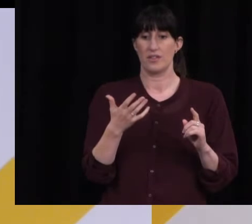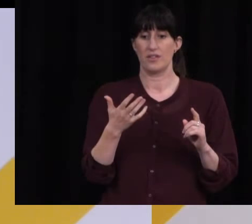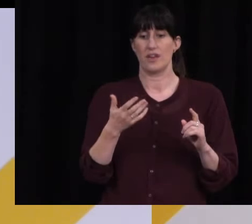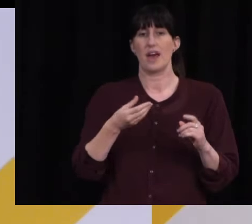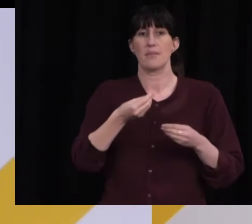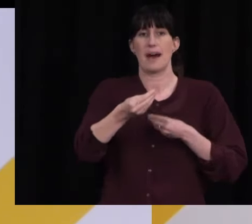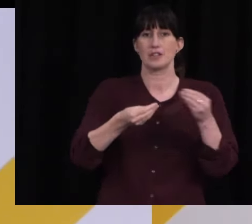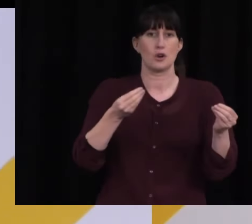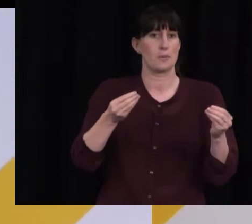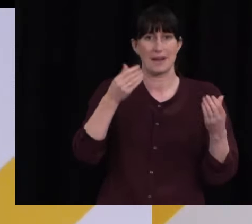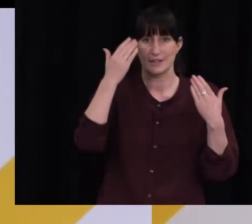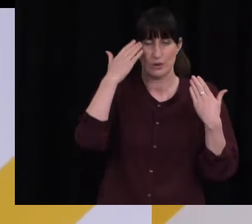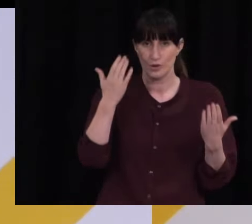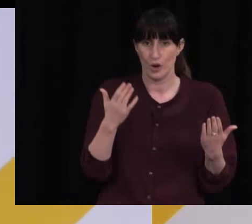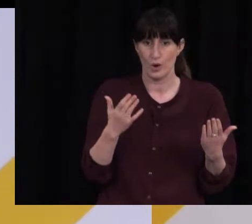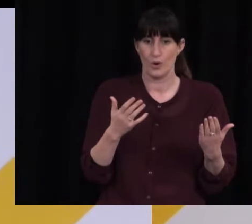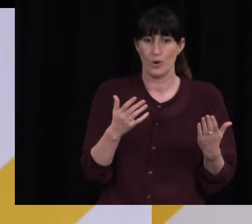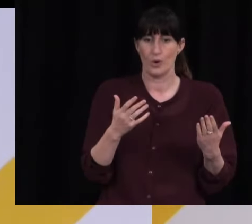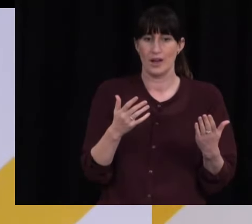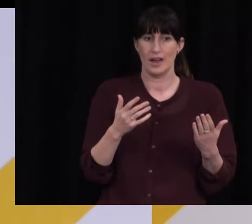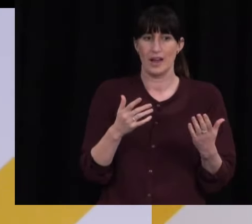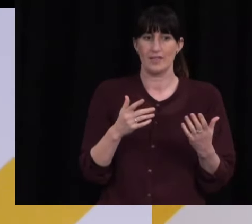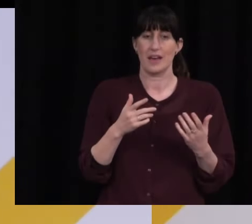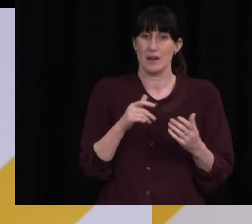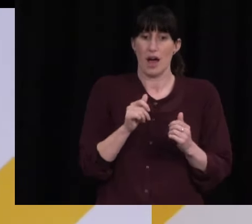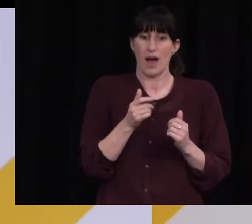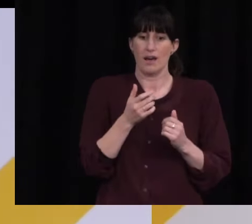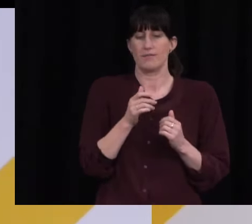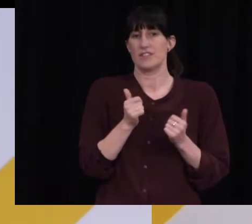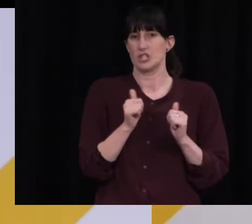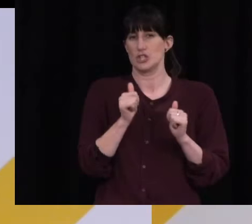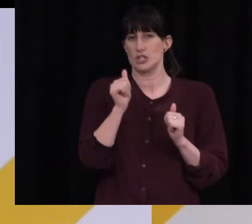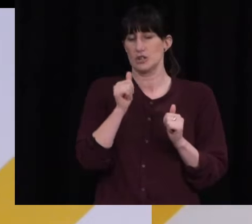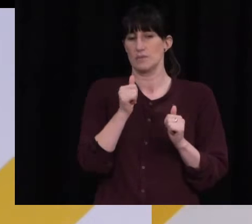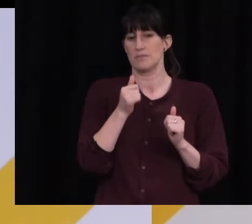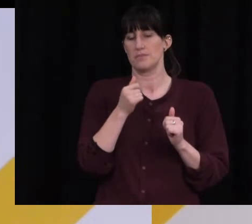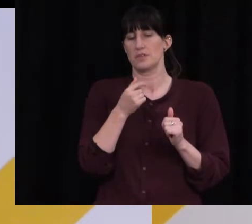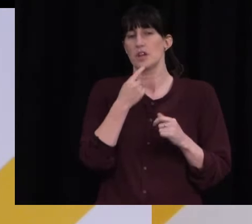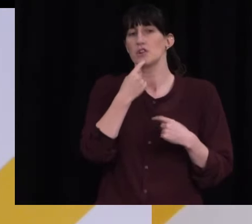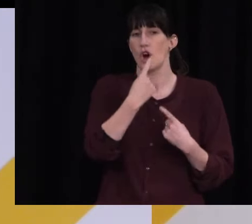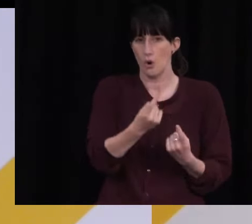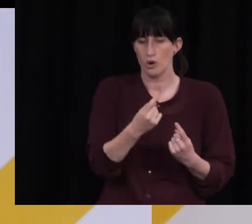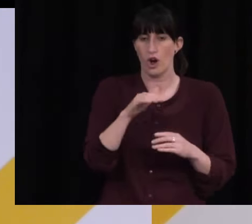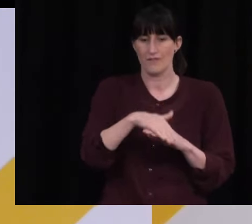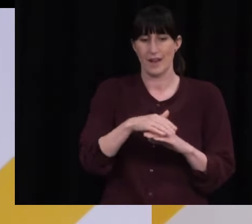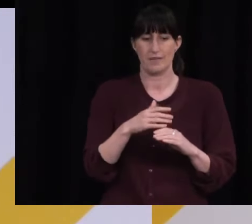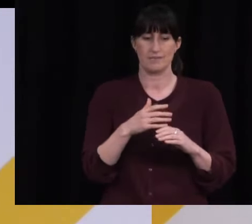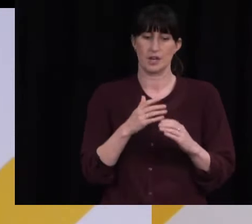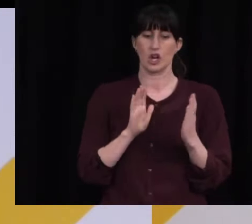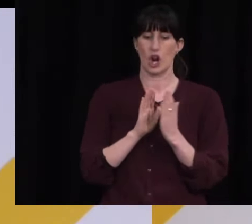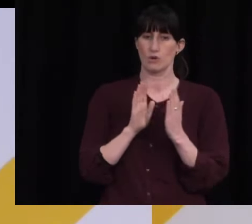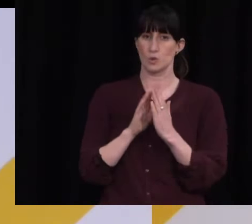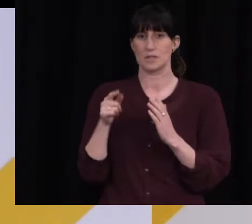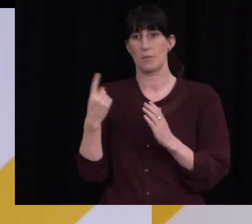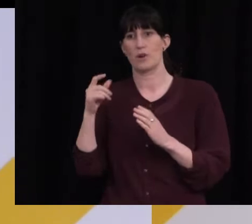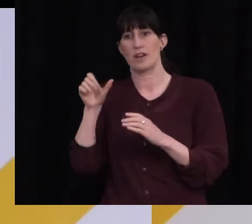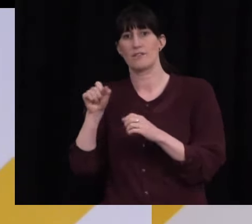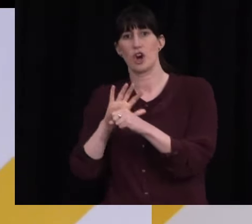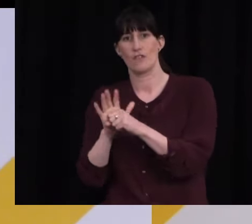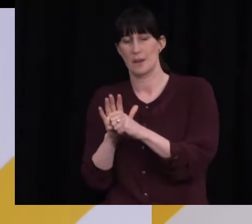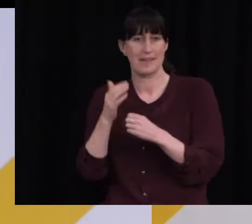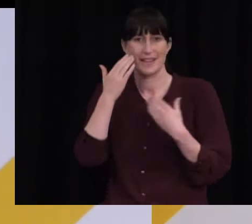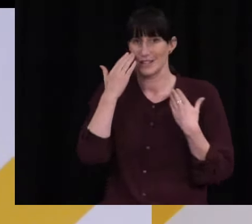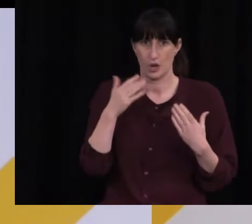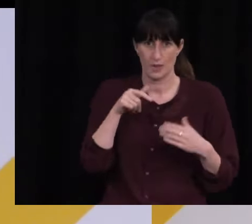those exposure events are also the sorts of things you would expect people to be doing, going to a supermarket, laundromat, pharmacy, and for